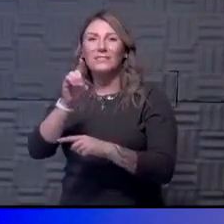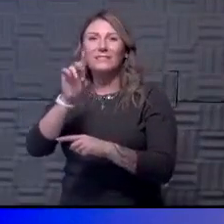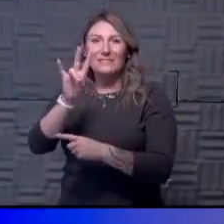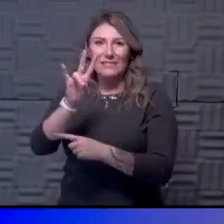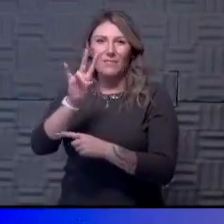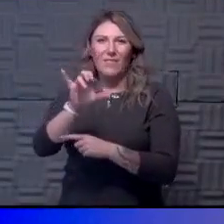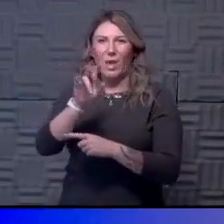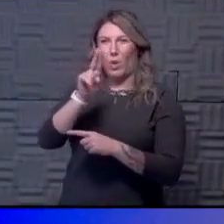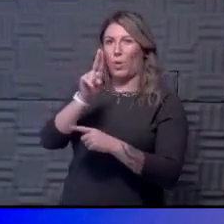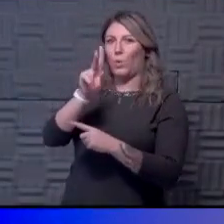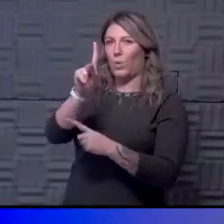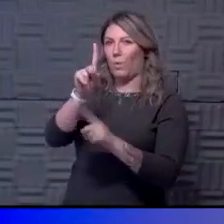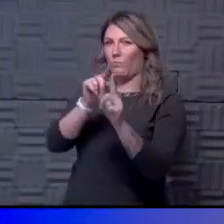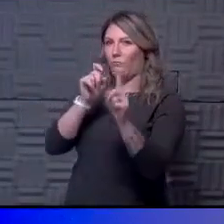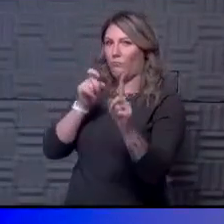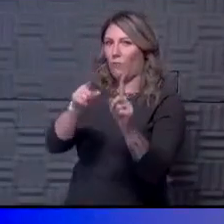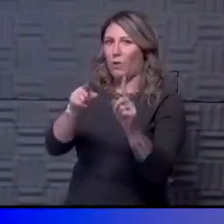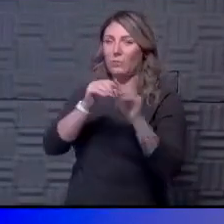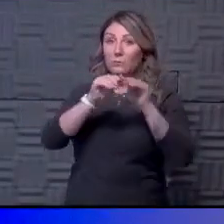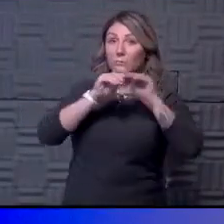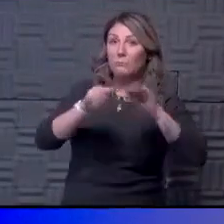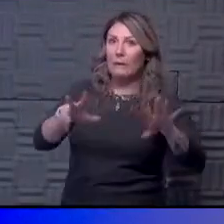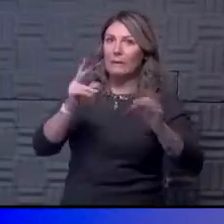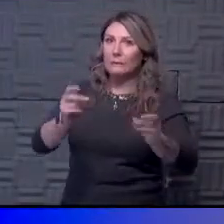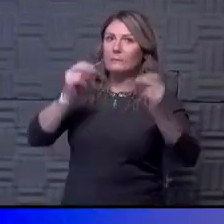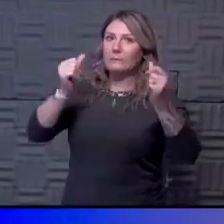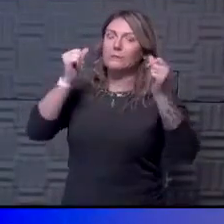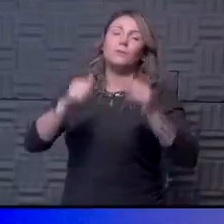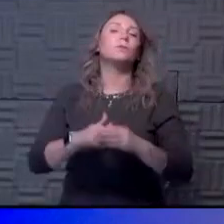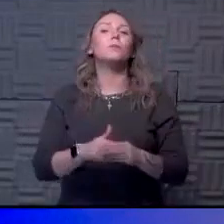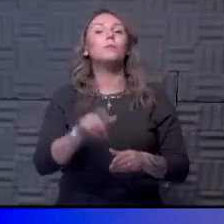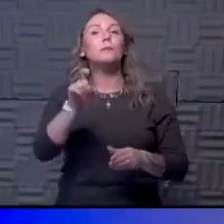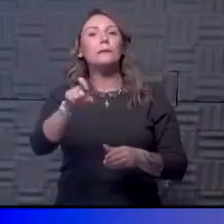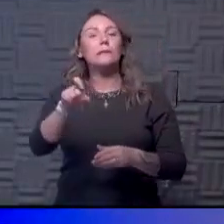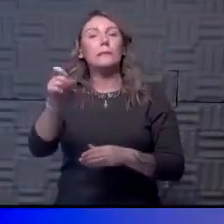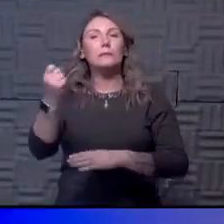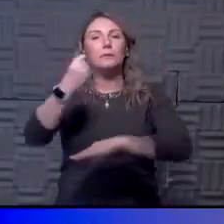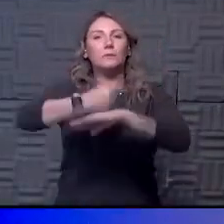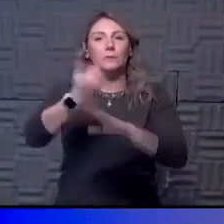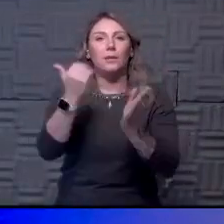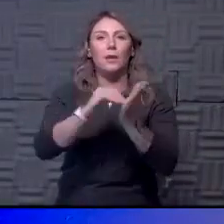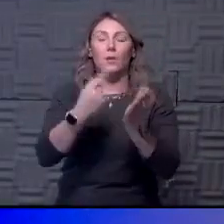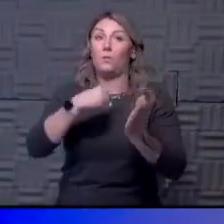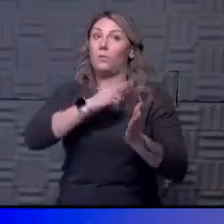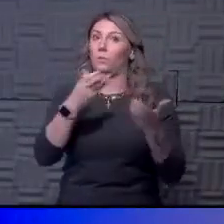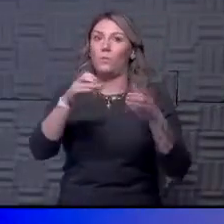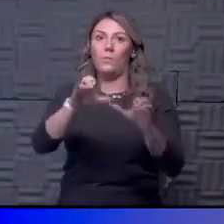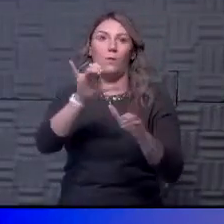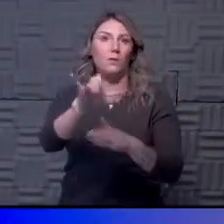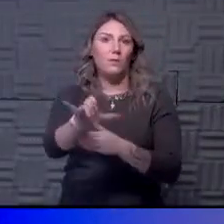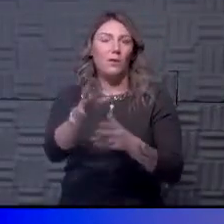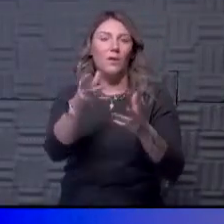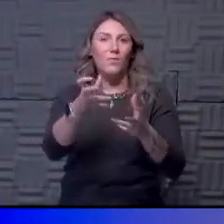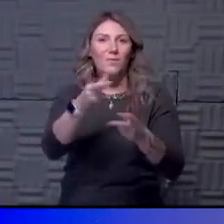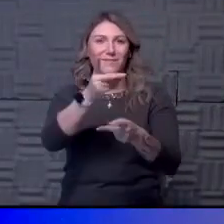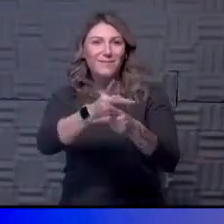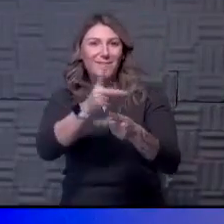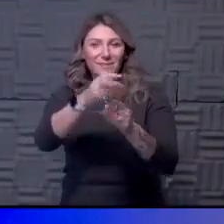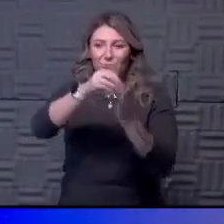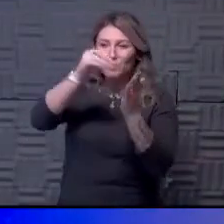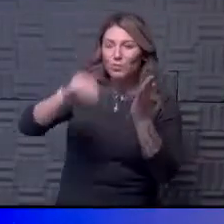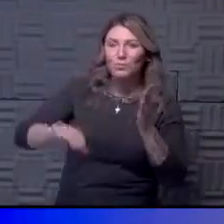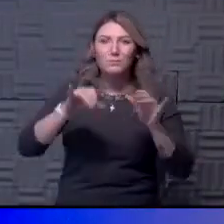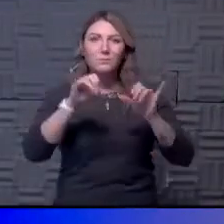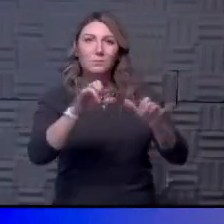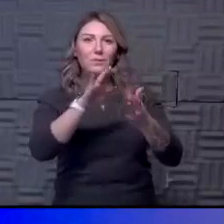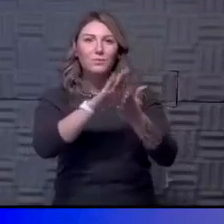be spreading there quite readily, so they had to go. We certainly don't want to do that. We want to keep people in school. We want to keep